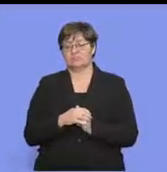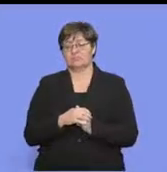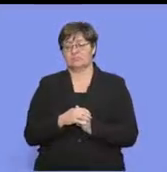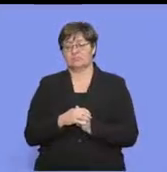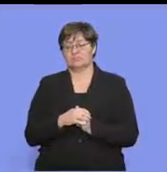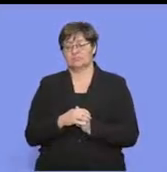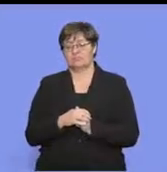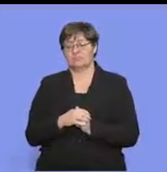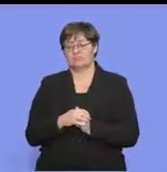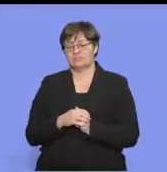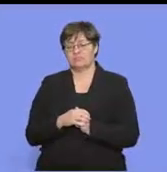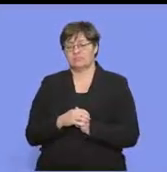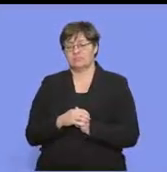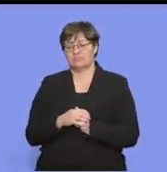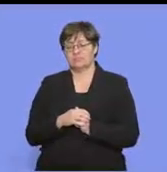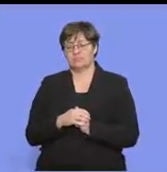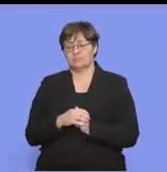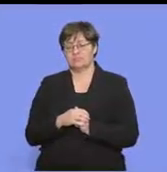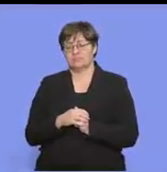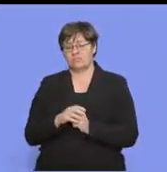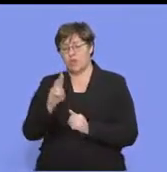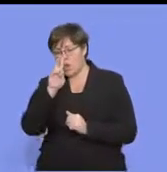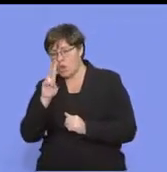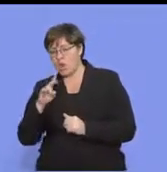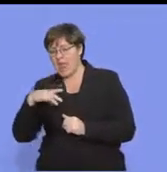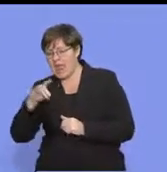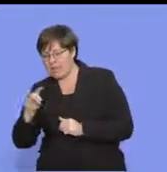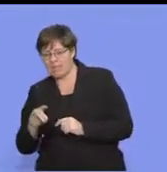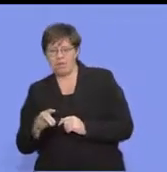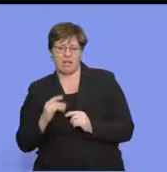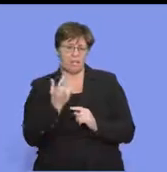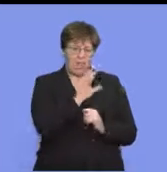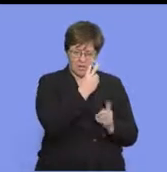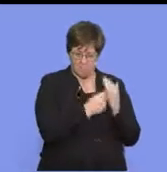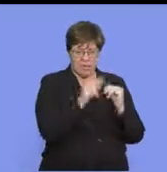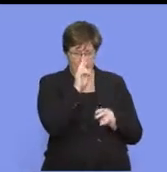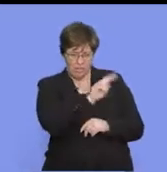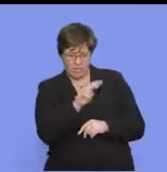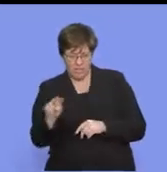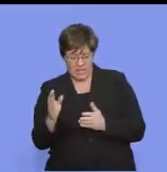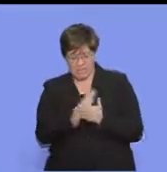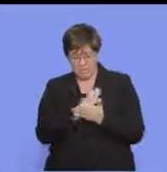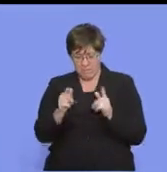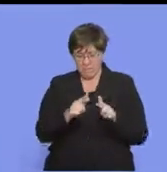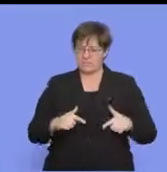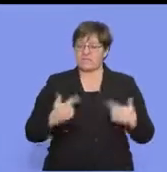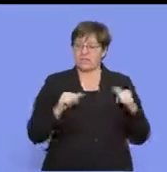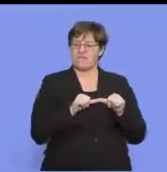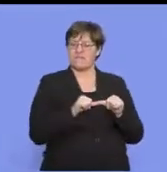well, let's call them organisms because he looked at animals and plants, certain of the organisms